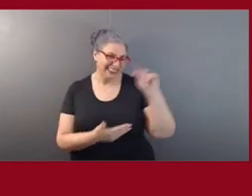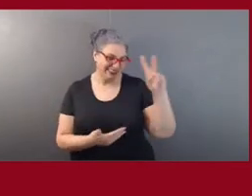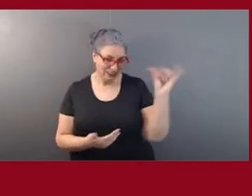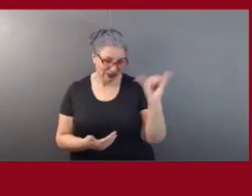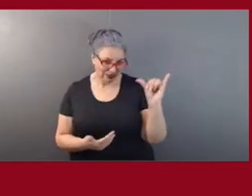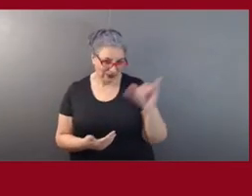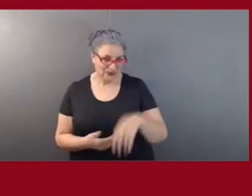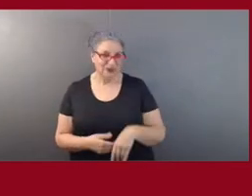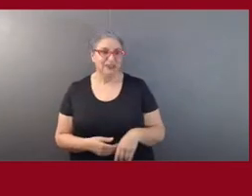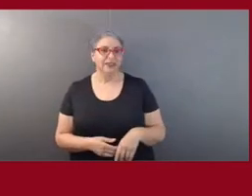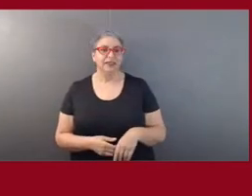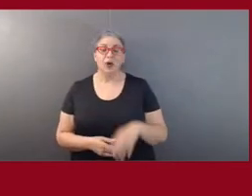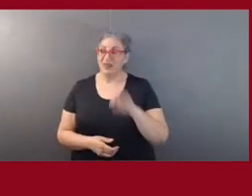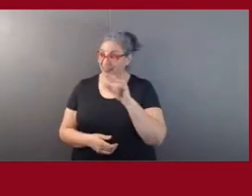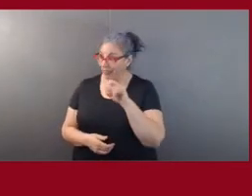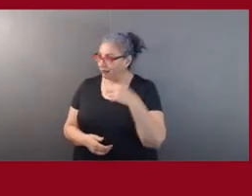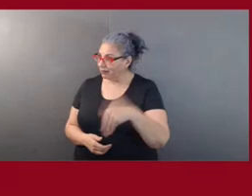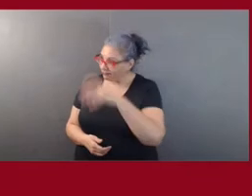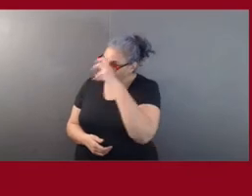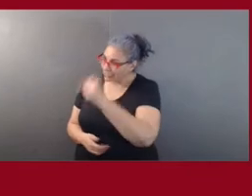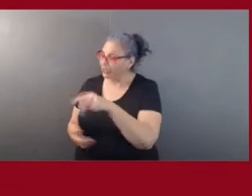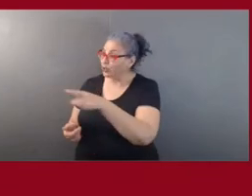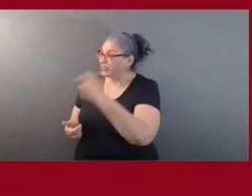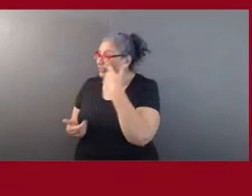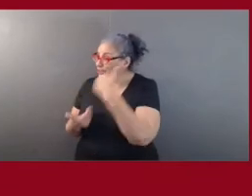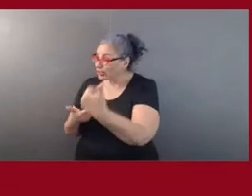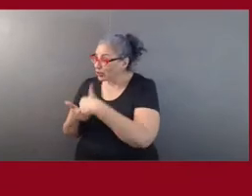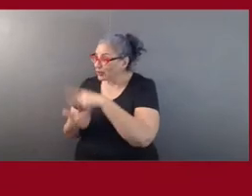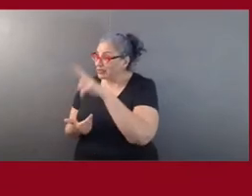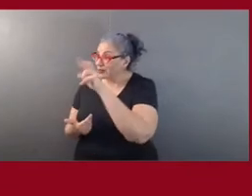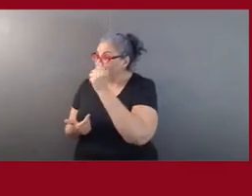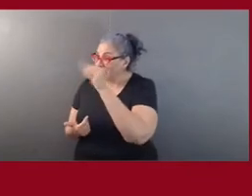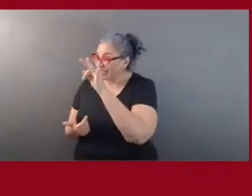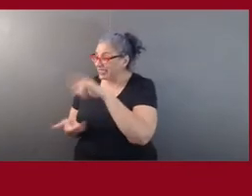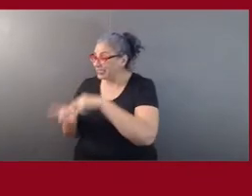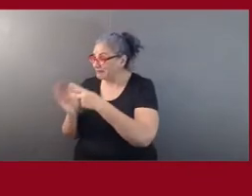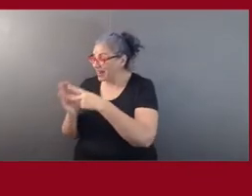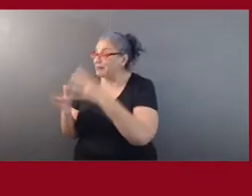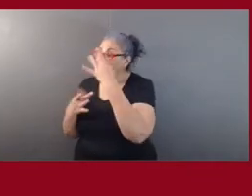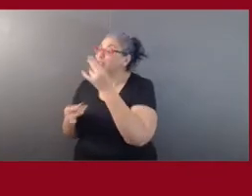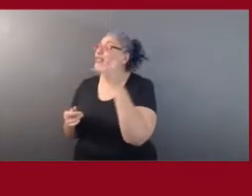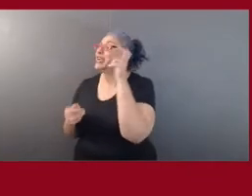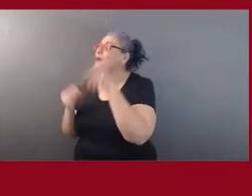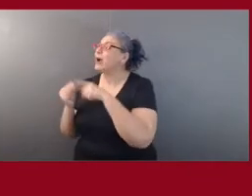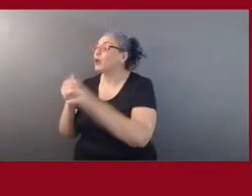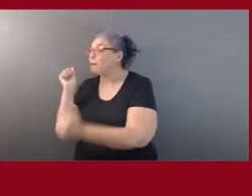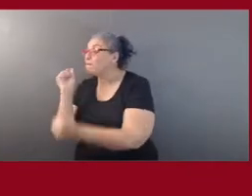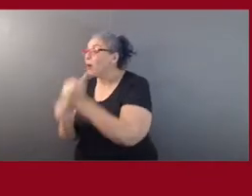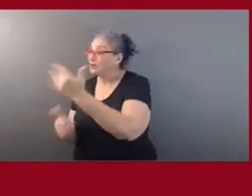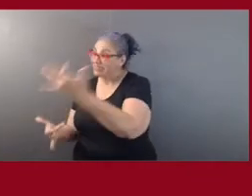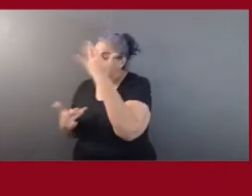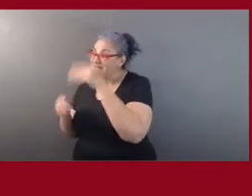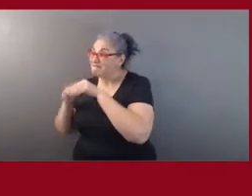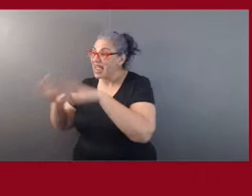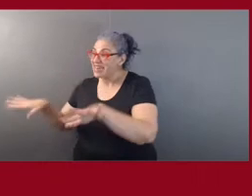Oh, fascinating. And since you just joined in 2019, I'll be interested to hear what your mostly pandemic work experience has been